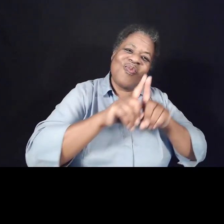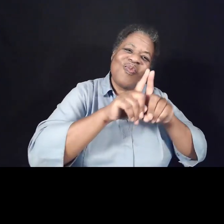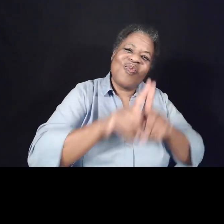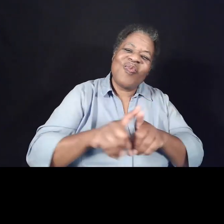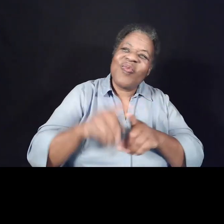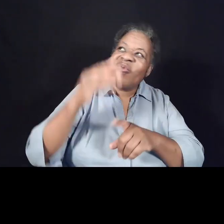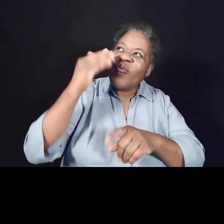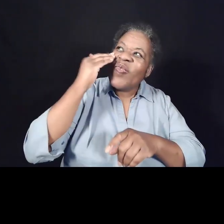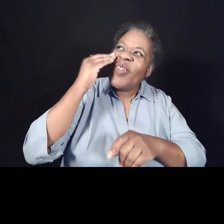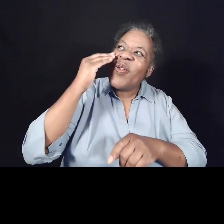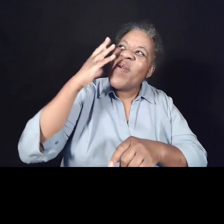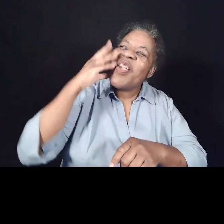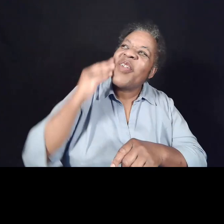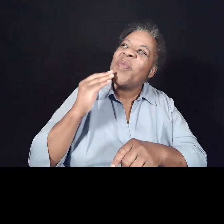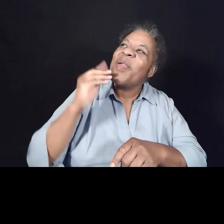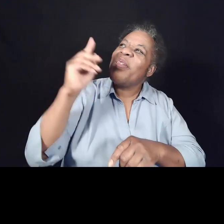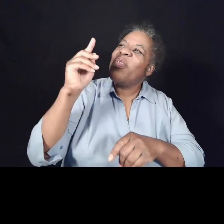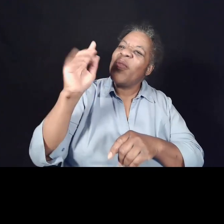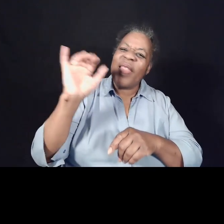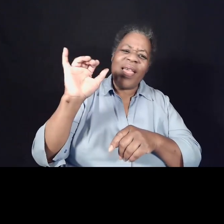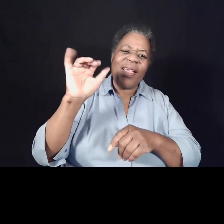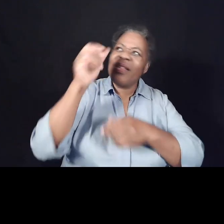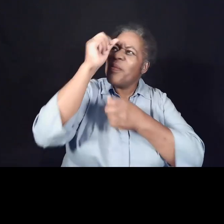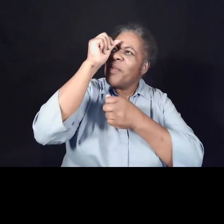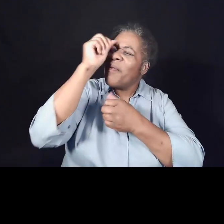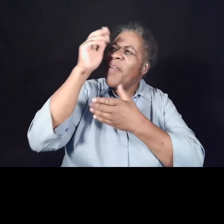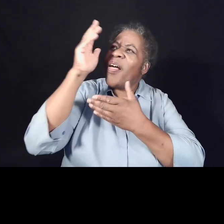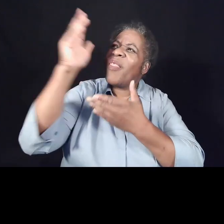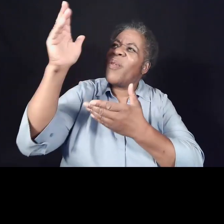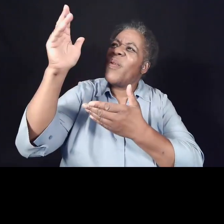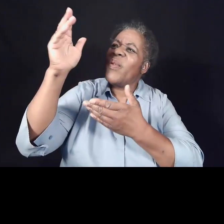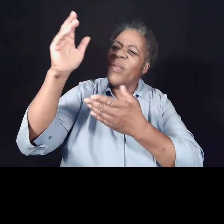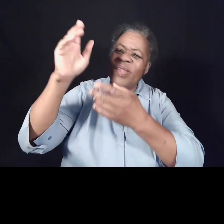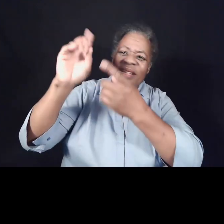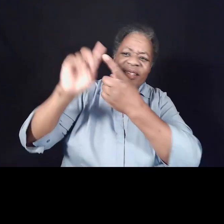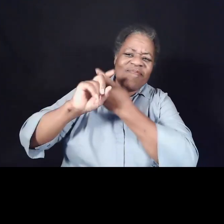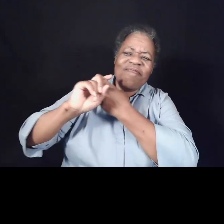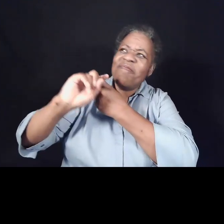Known you as a father, I've known